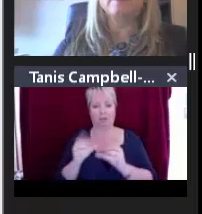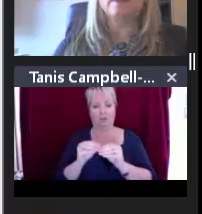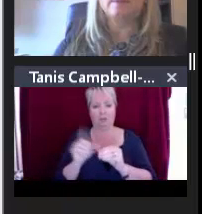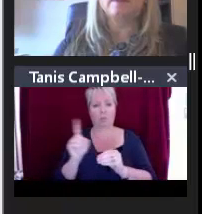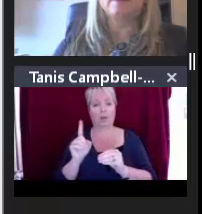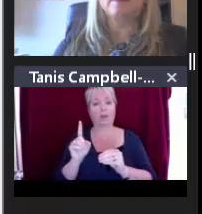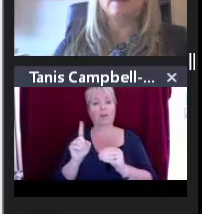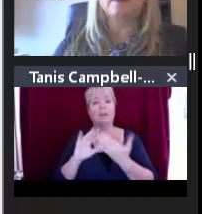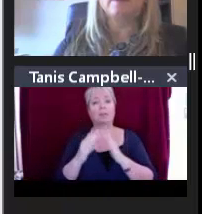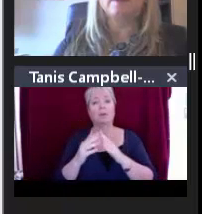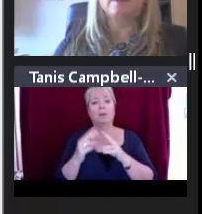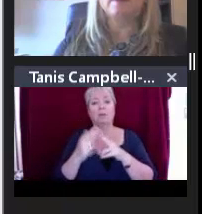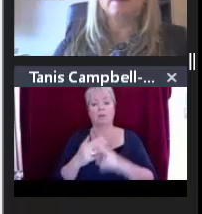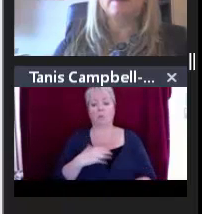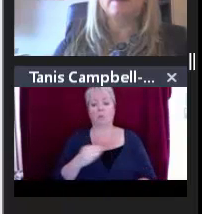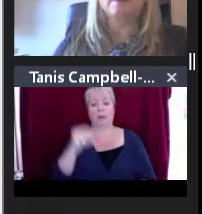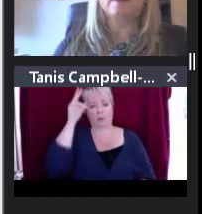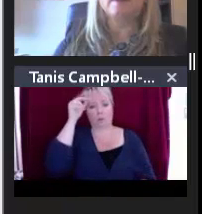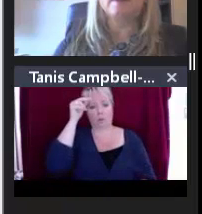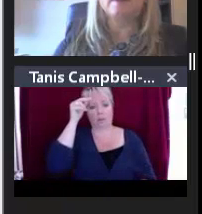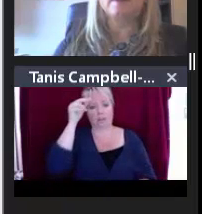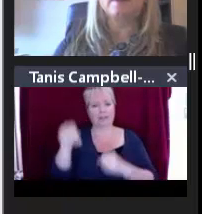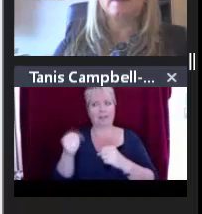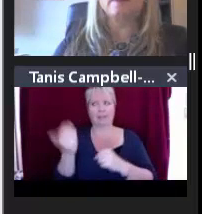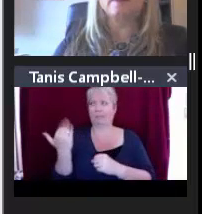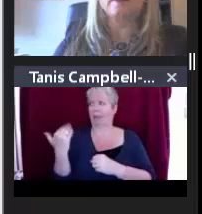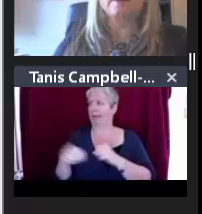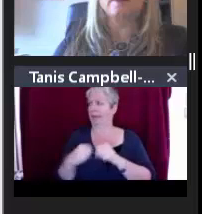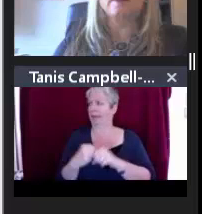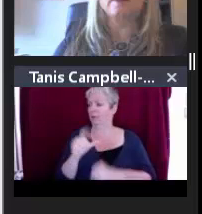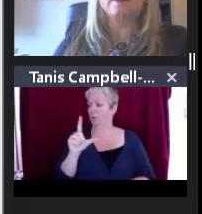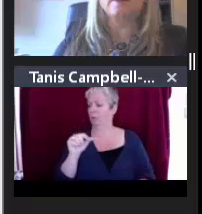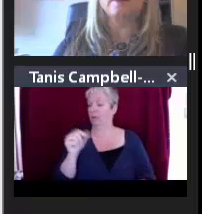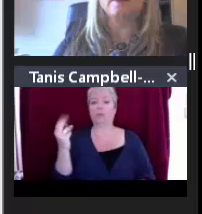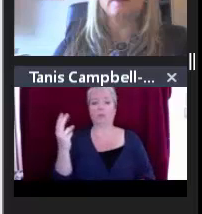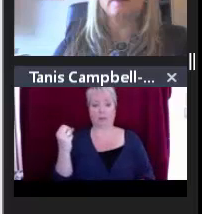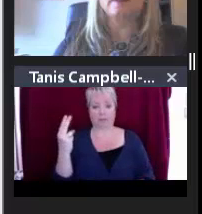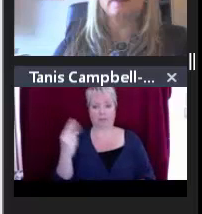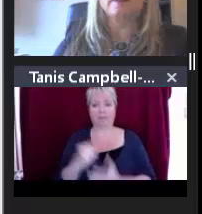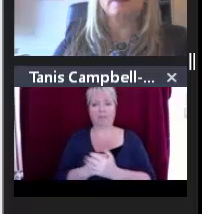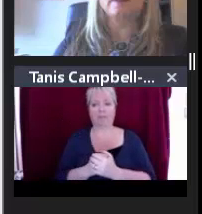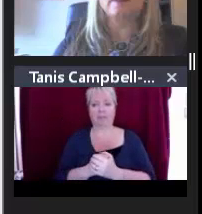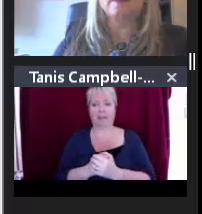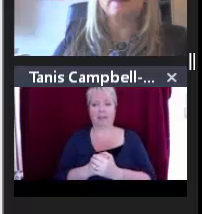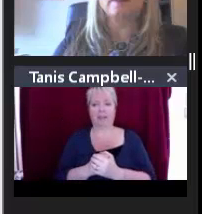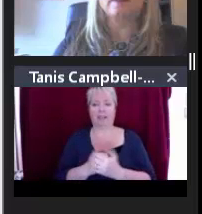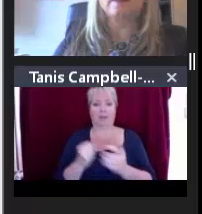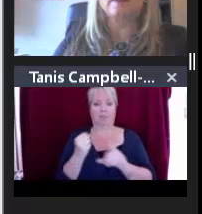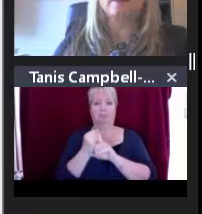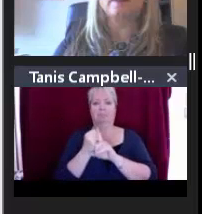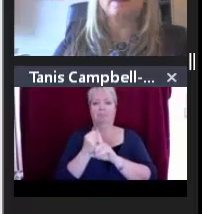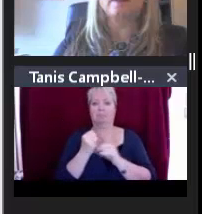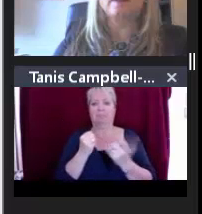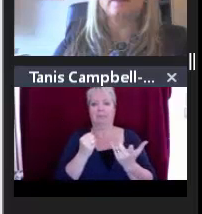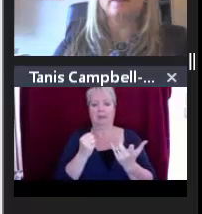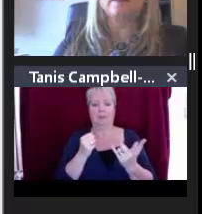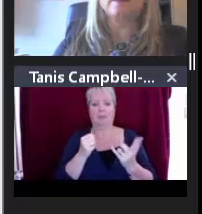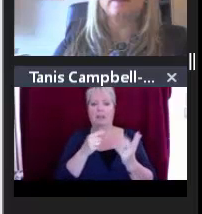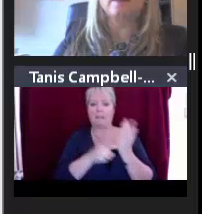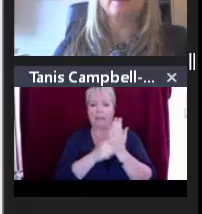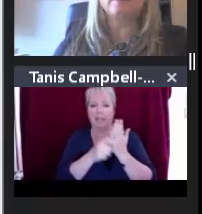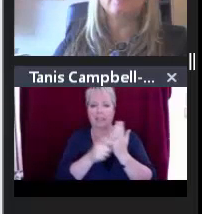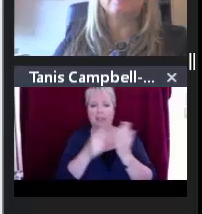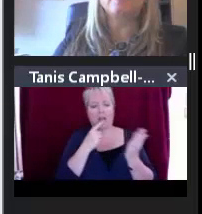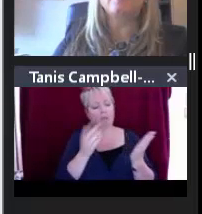Whitehorse in 2012, December of 2012, and just randomly I was looking through a magazine and I found